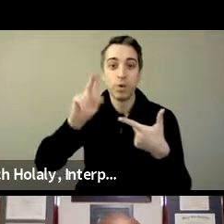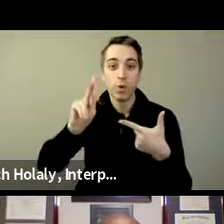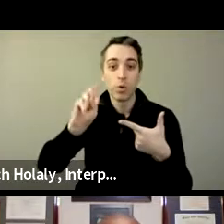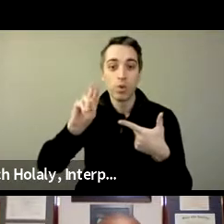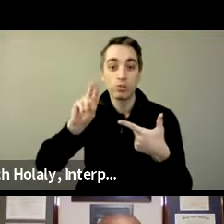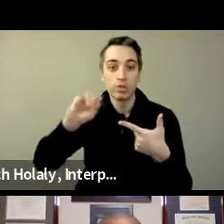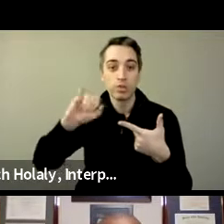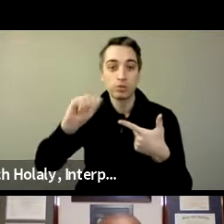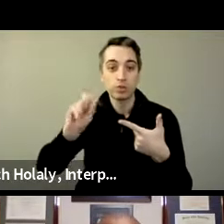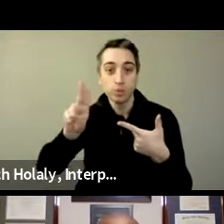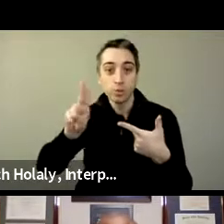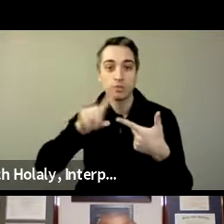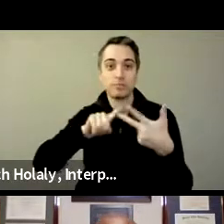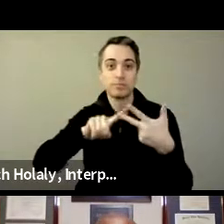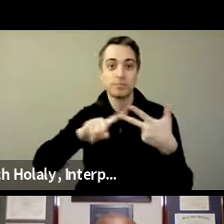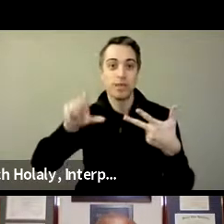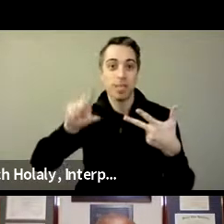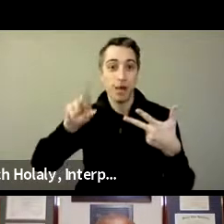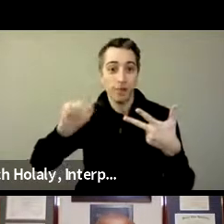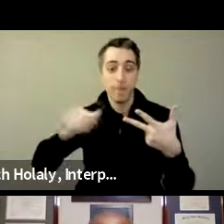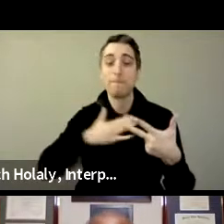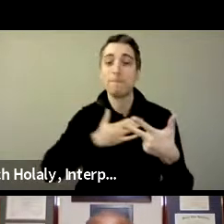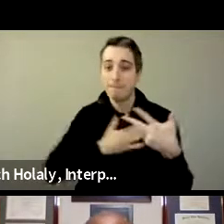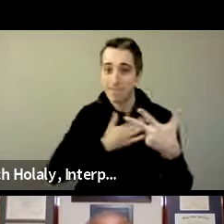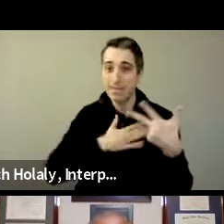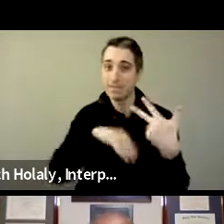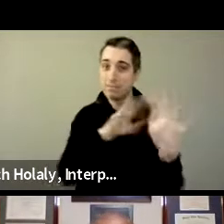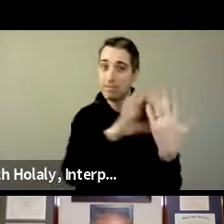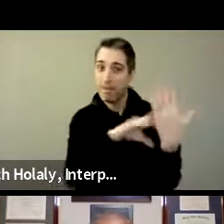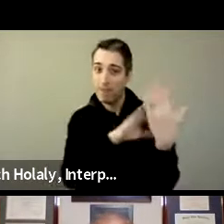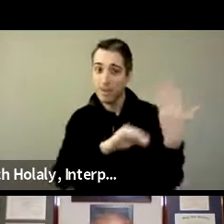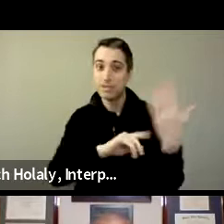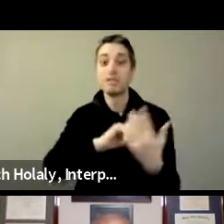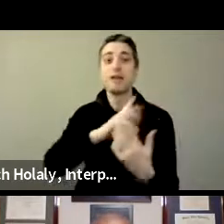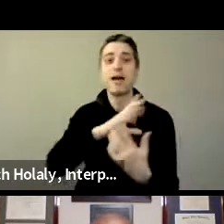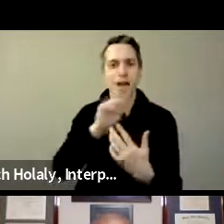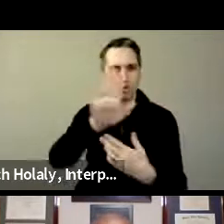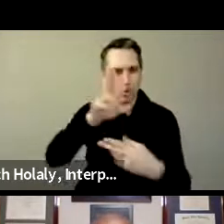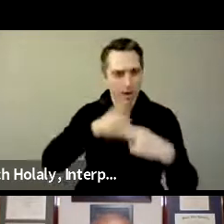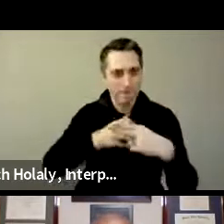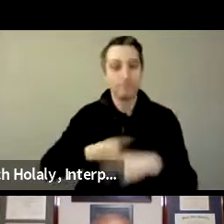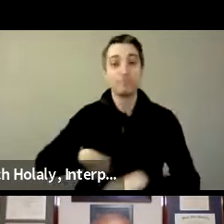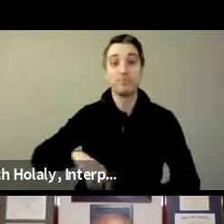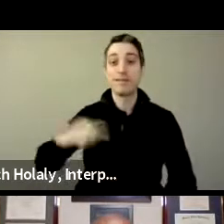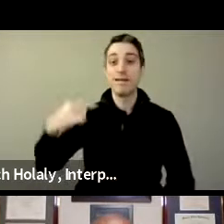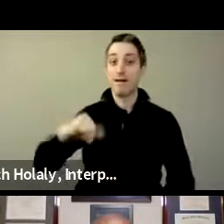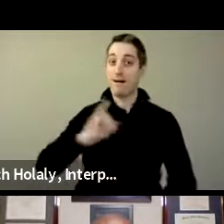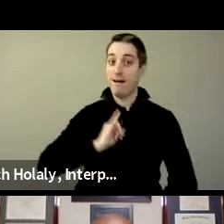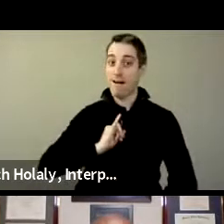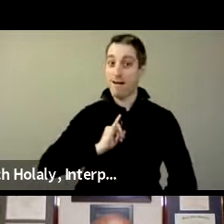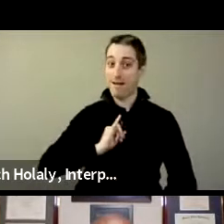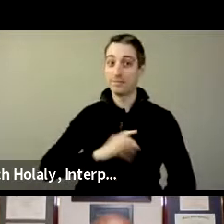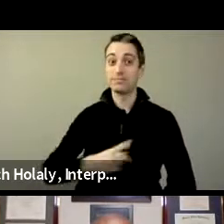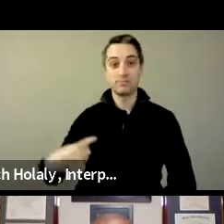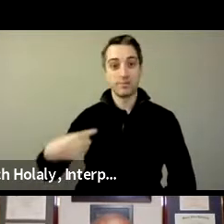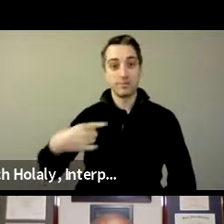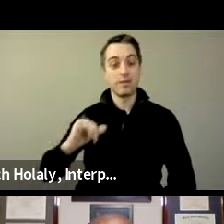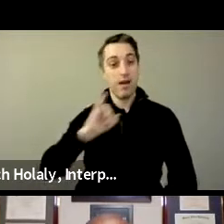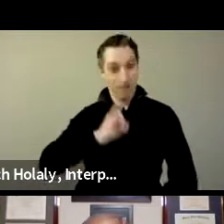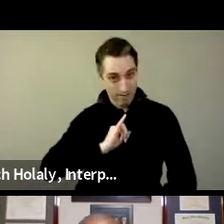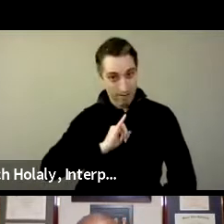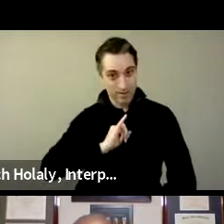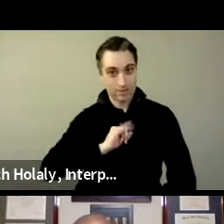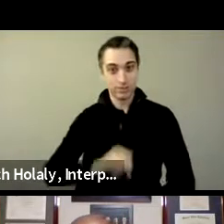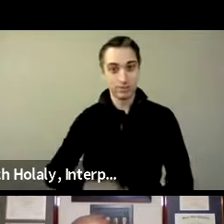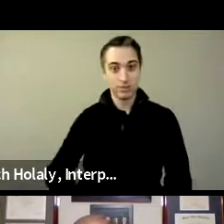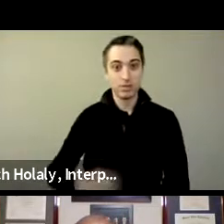office? And please repeat after me and say your name where appropriate. I. I. I.